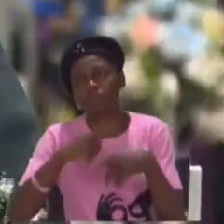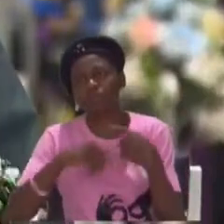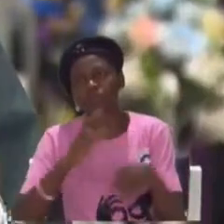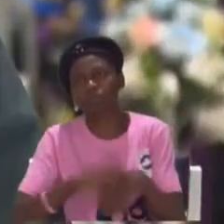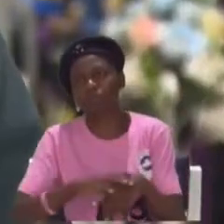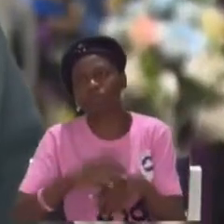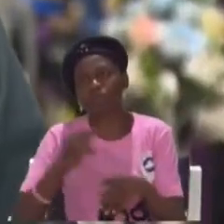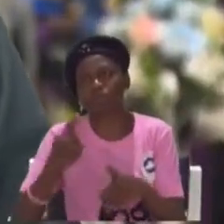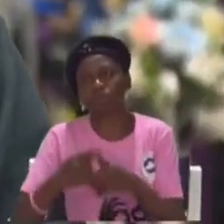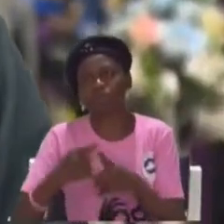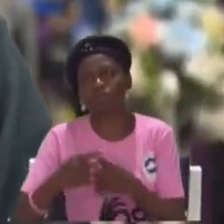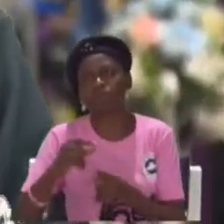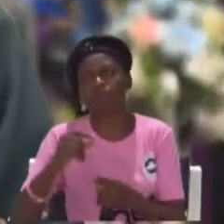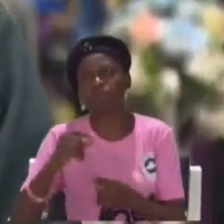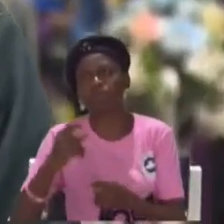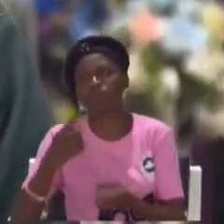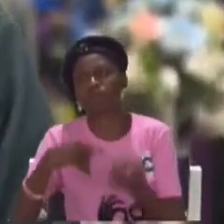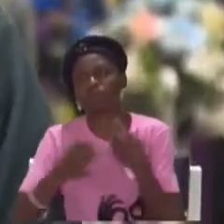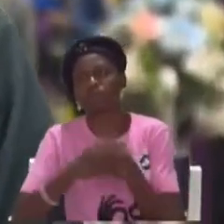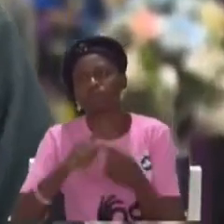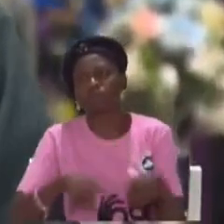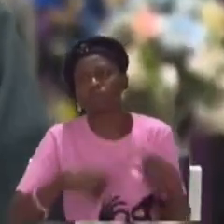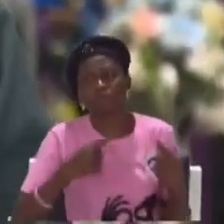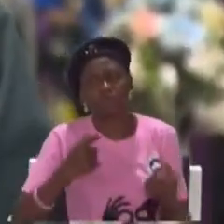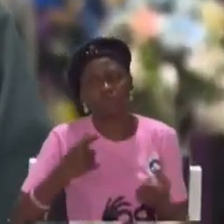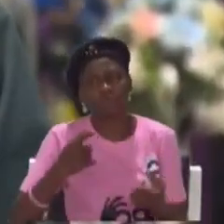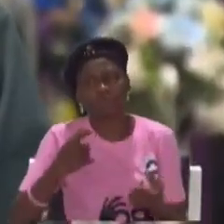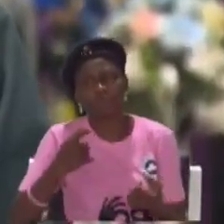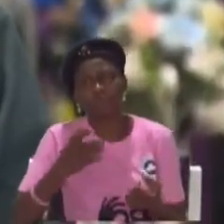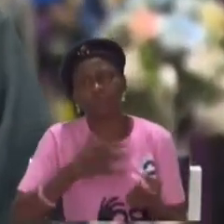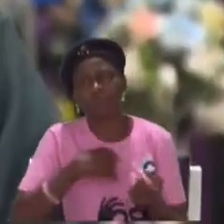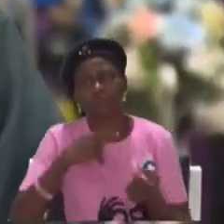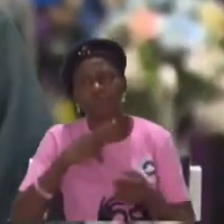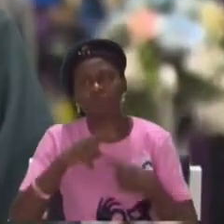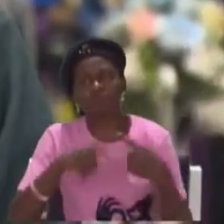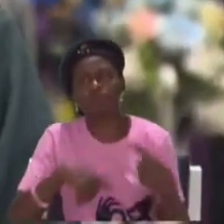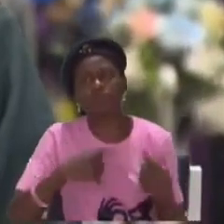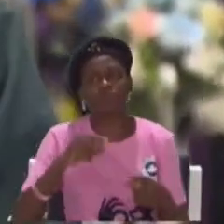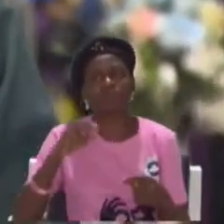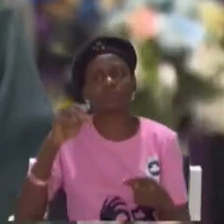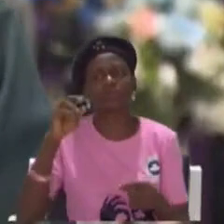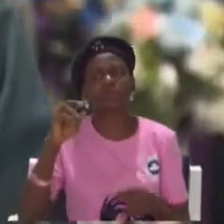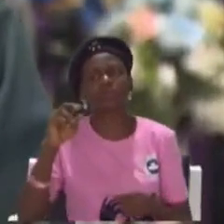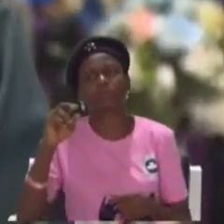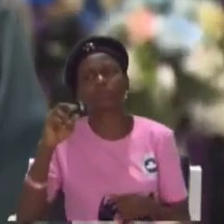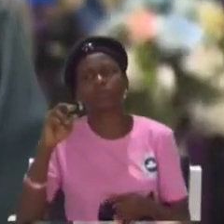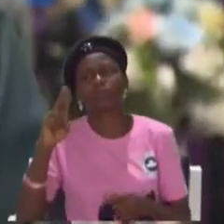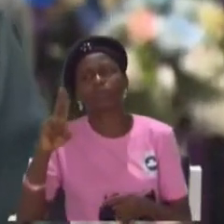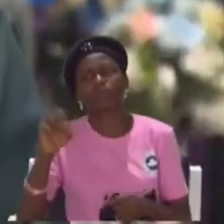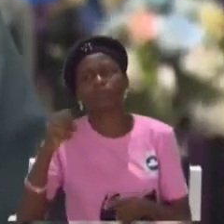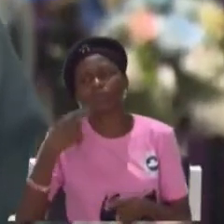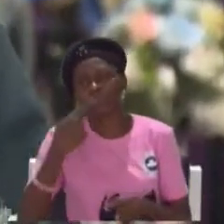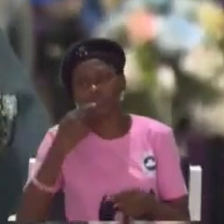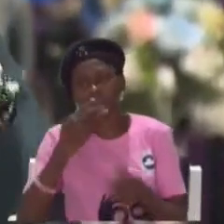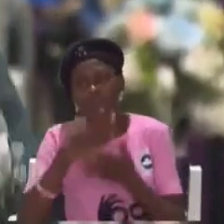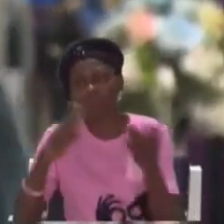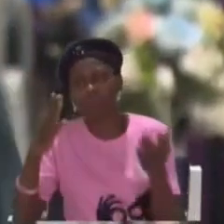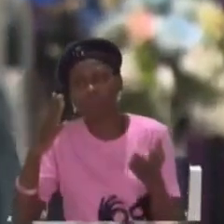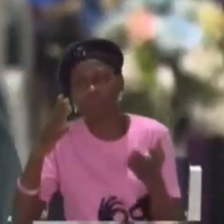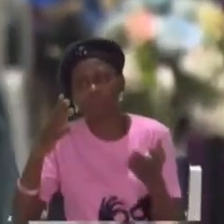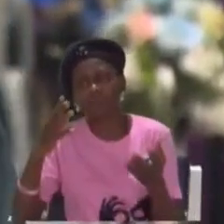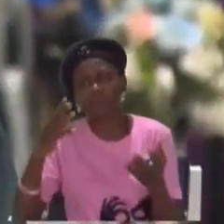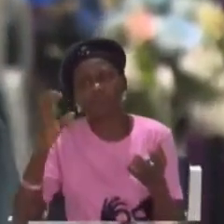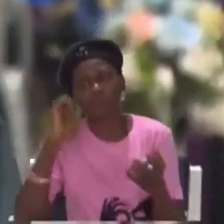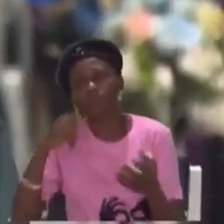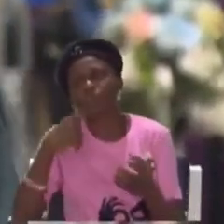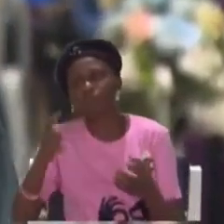The word that came back is that the son of a lion is still a lion. You have the ability to say something. I